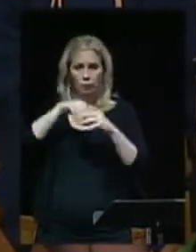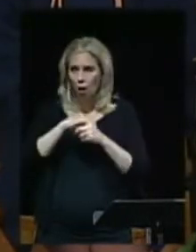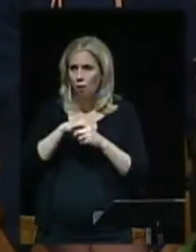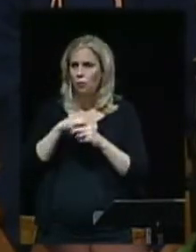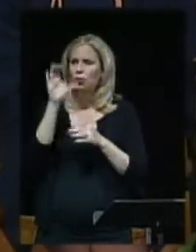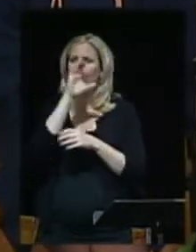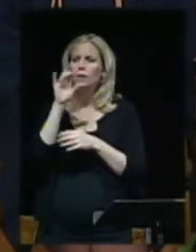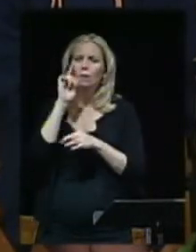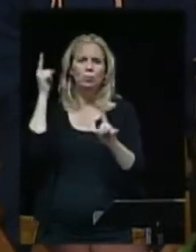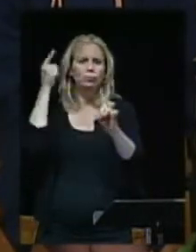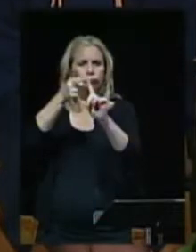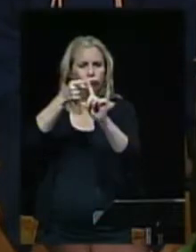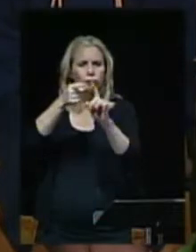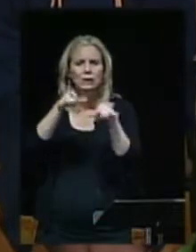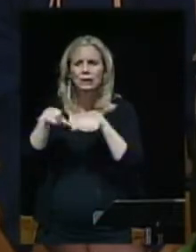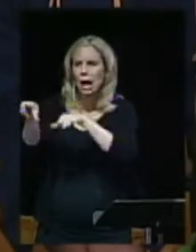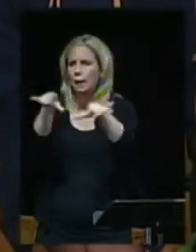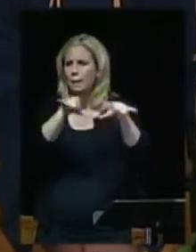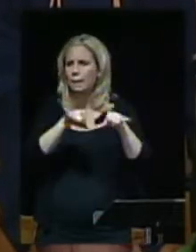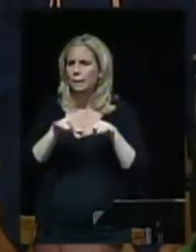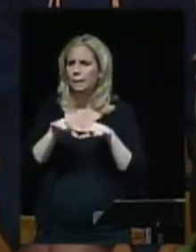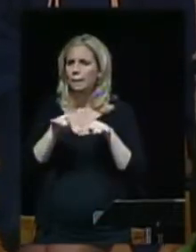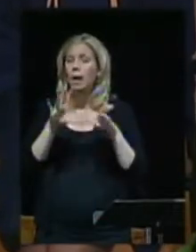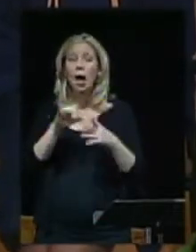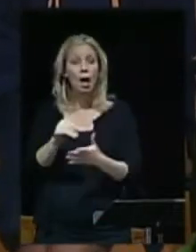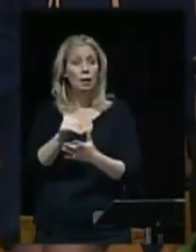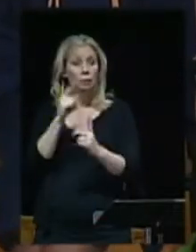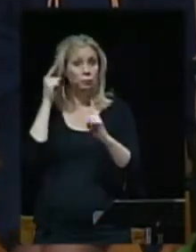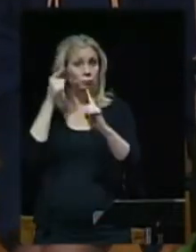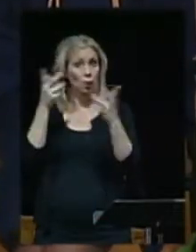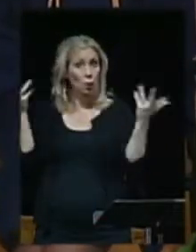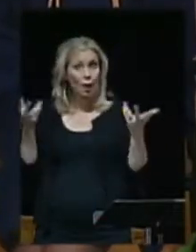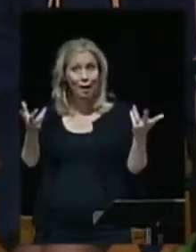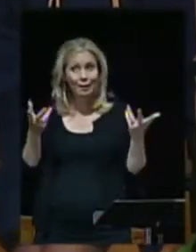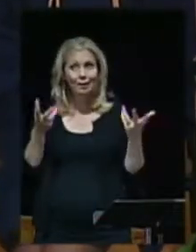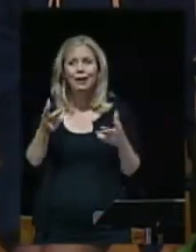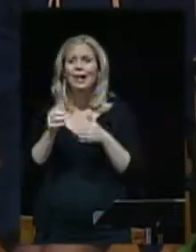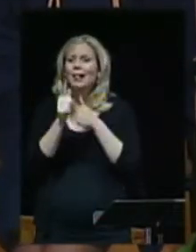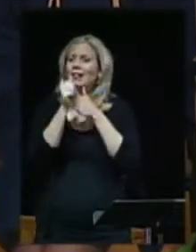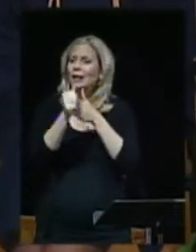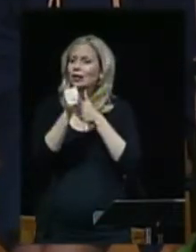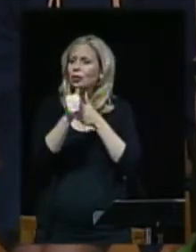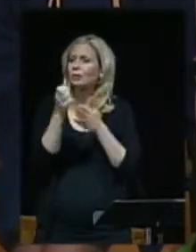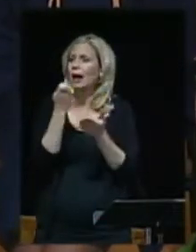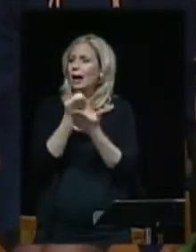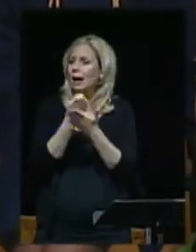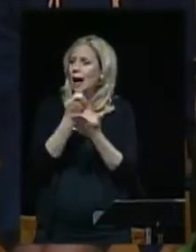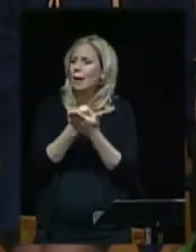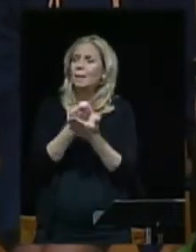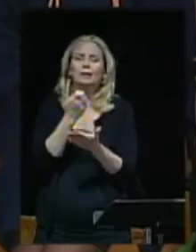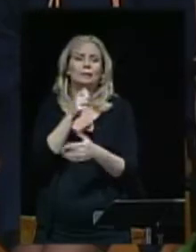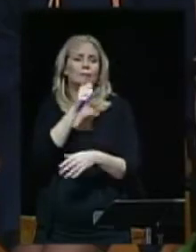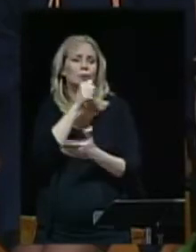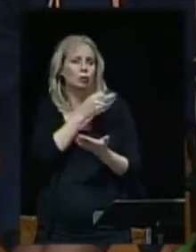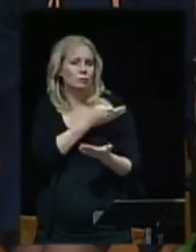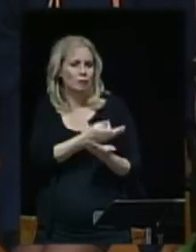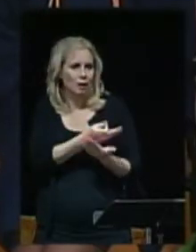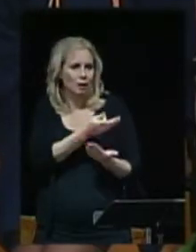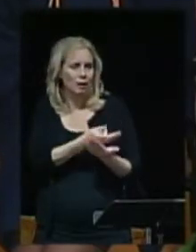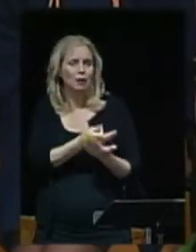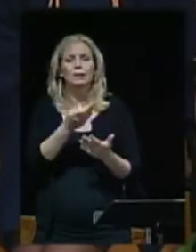good. Here's the big one. Leadership, management, economics, personal finance, health, well-being, and life